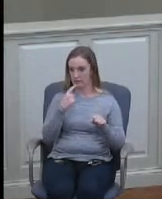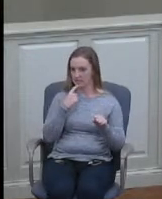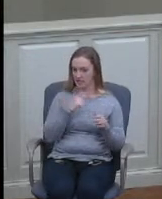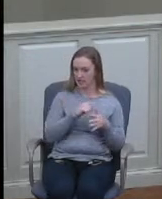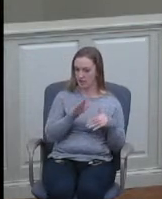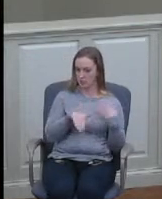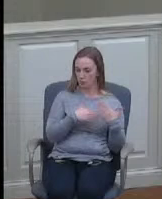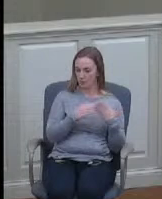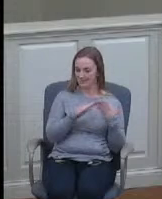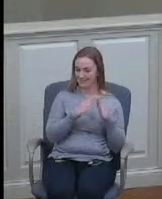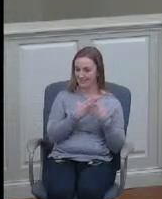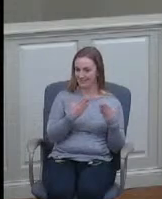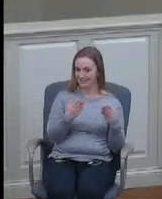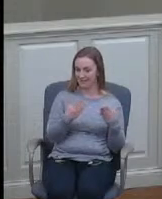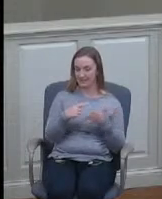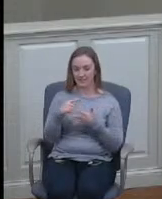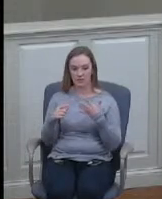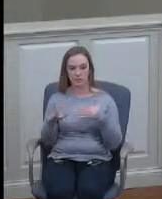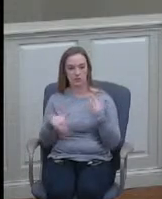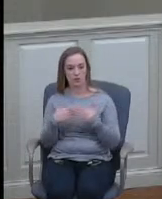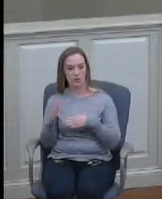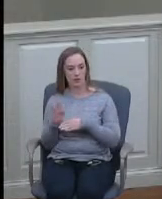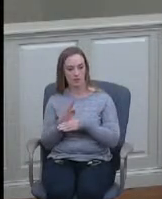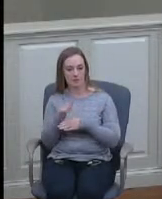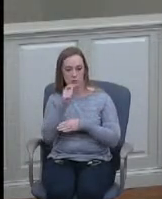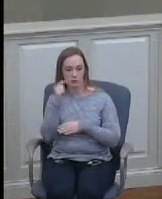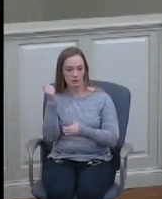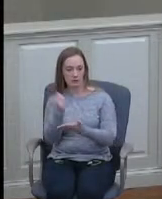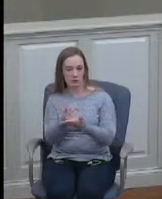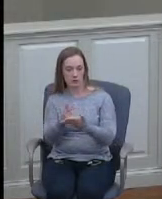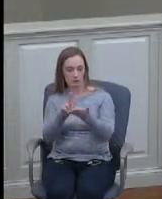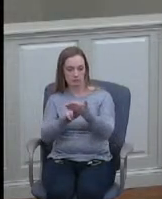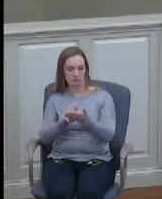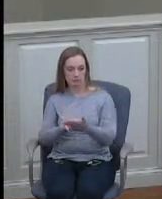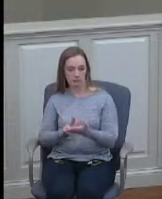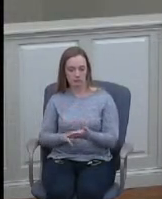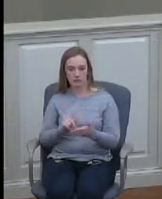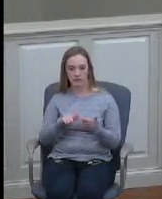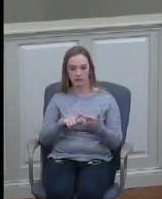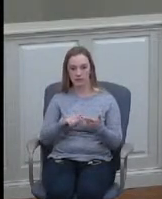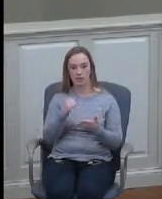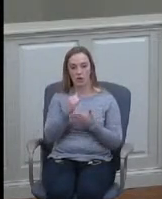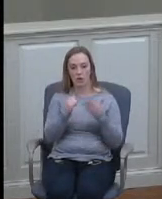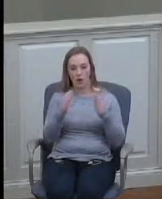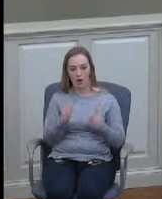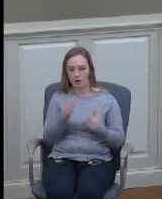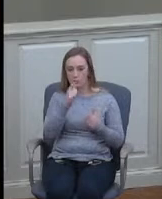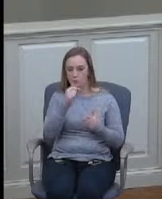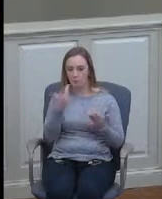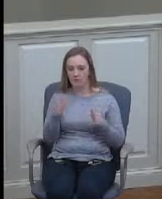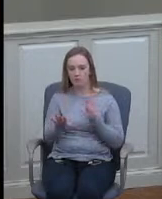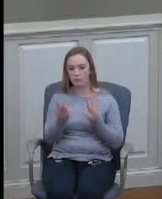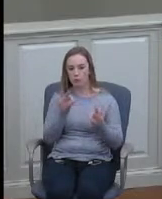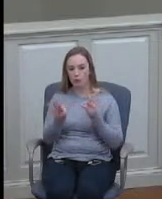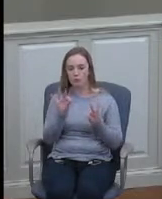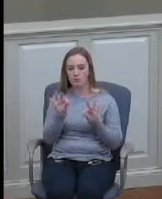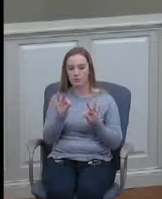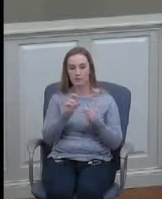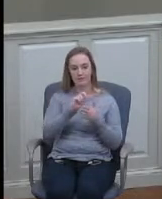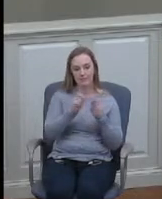stuff. Here are all the businesses have signed off on it. These are the artists through the Community Arts Center who've been chosen. These are the designs. Those